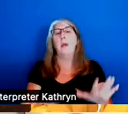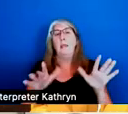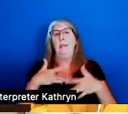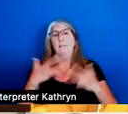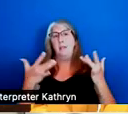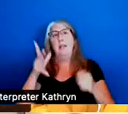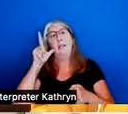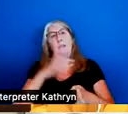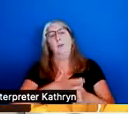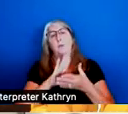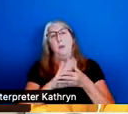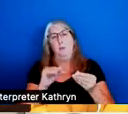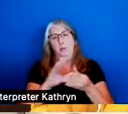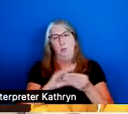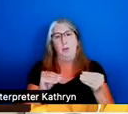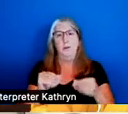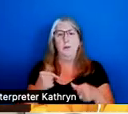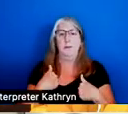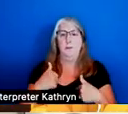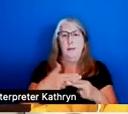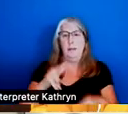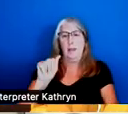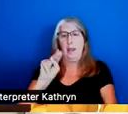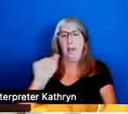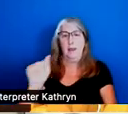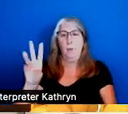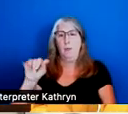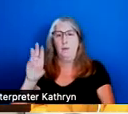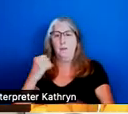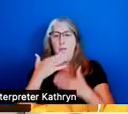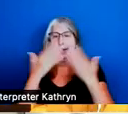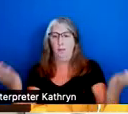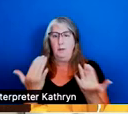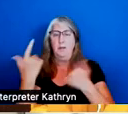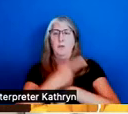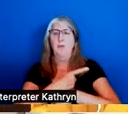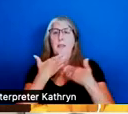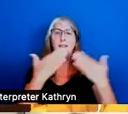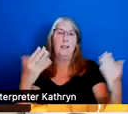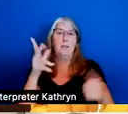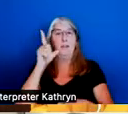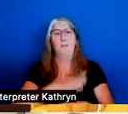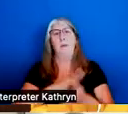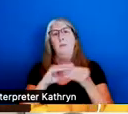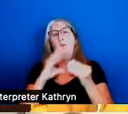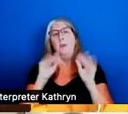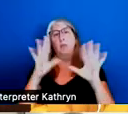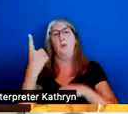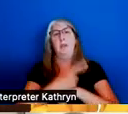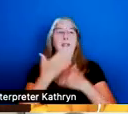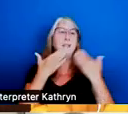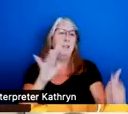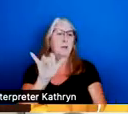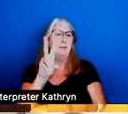story. I am Anna Williams, and thank you for being here with us today. Thank you for listening to my story. Have a great day. Thank you,